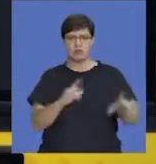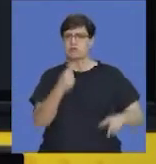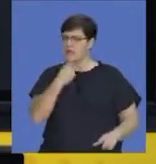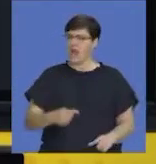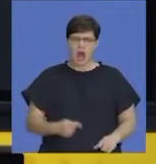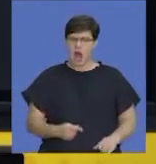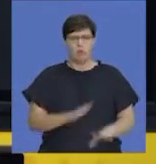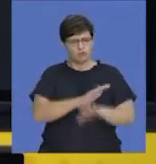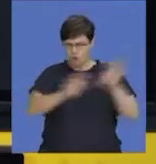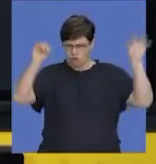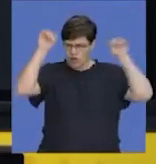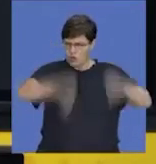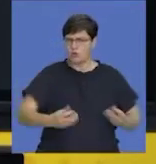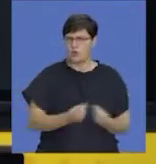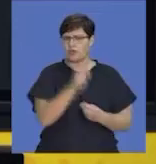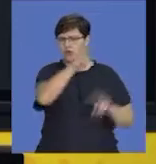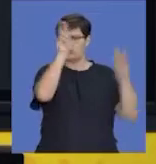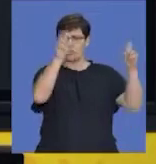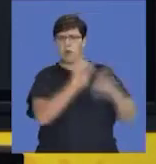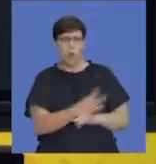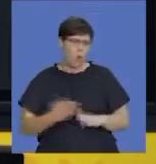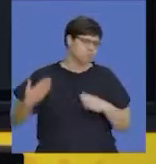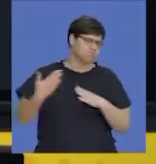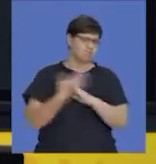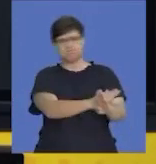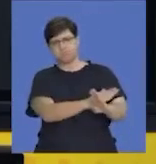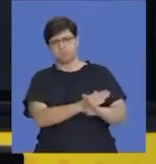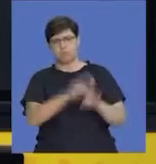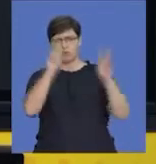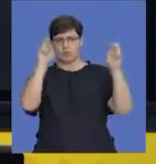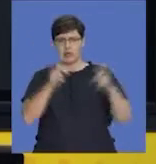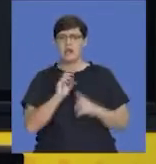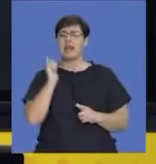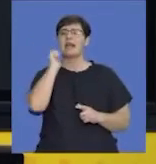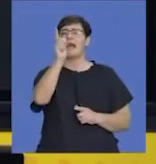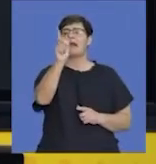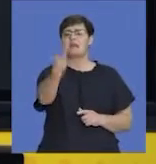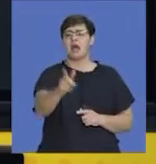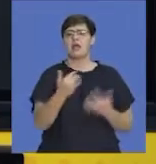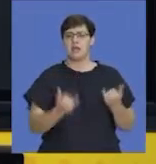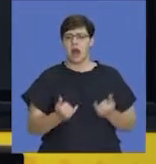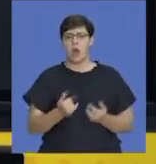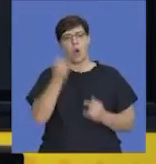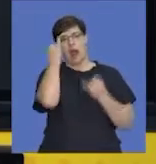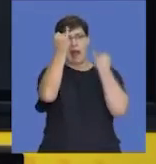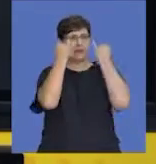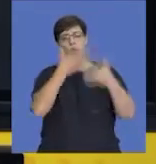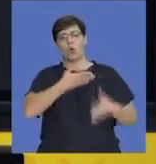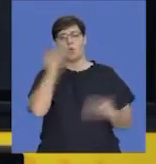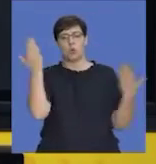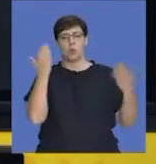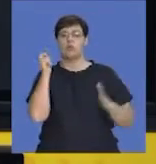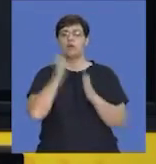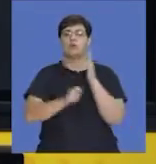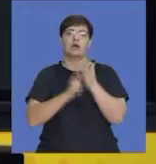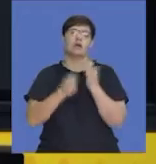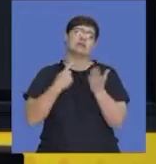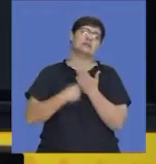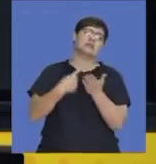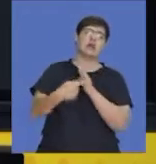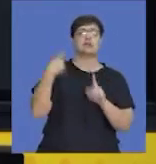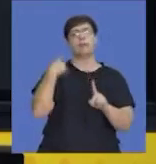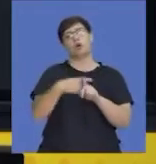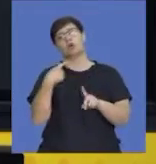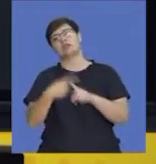disagree with the topic or you are against the topic, and thereafter later on you run out of ideas and you go and you start talking about the pros of the